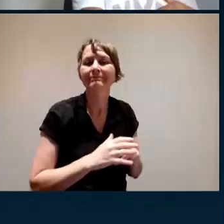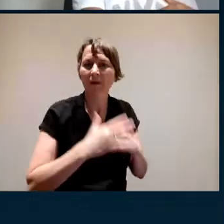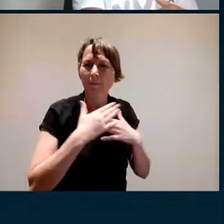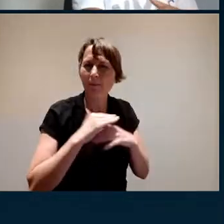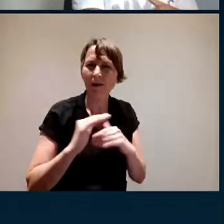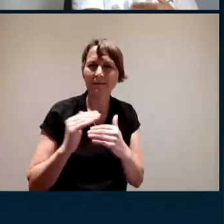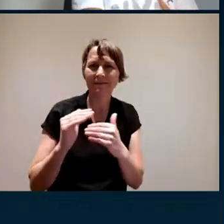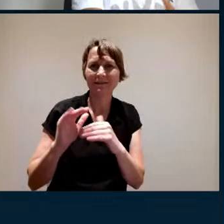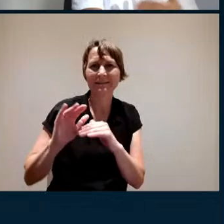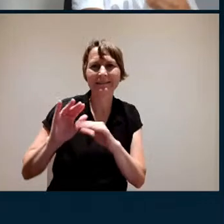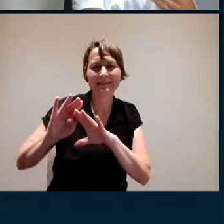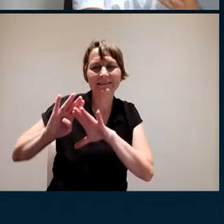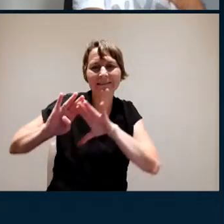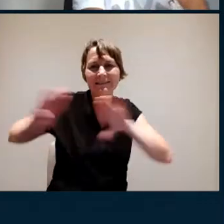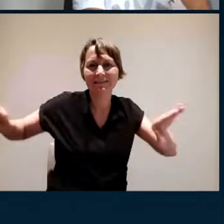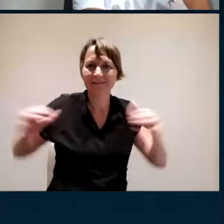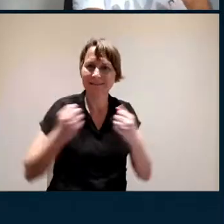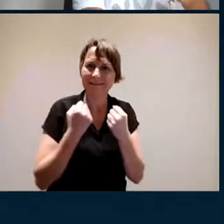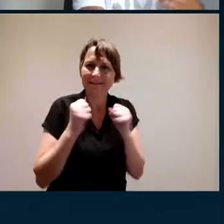how you approach it.